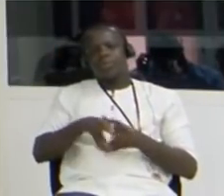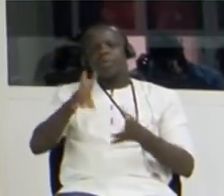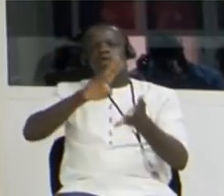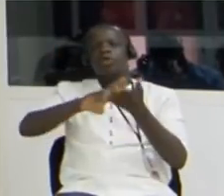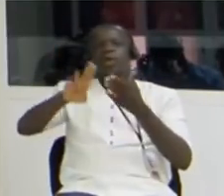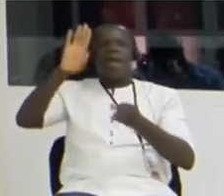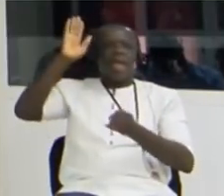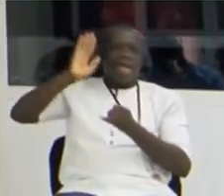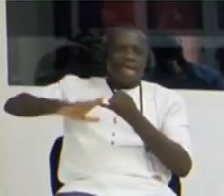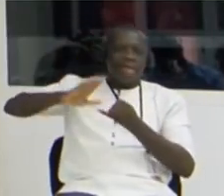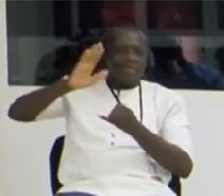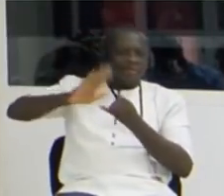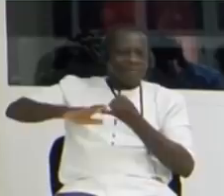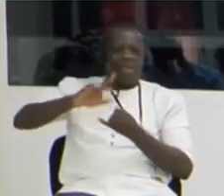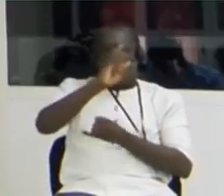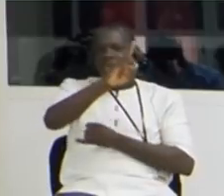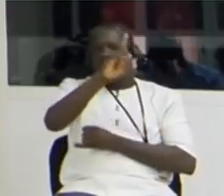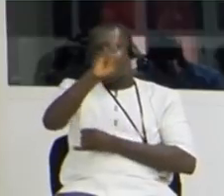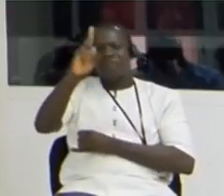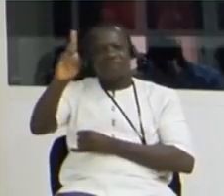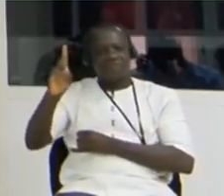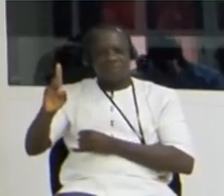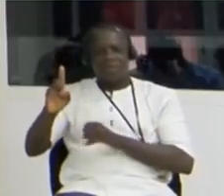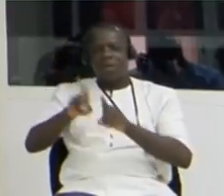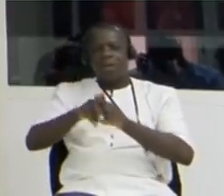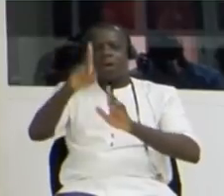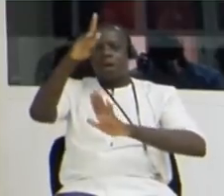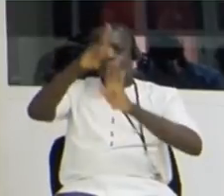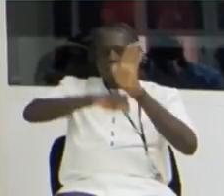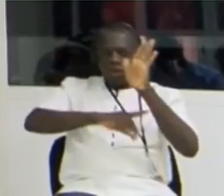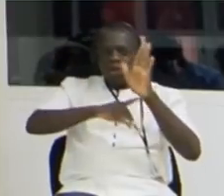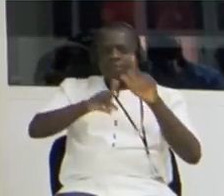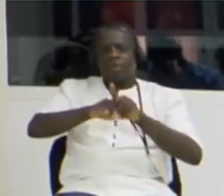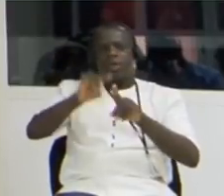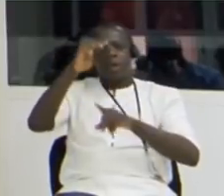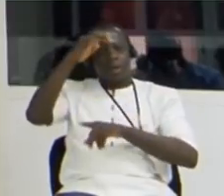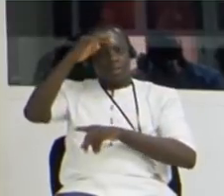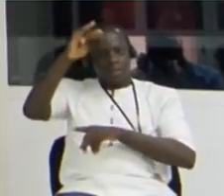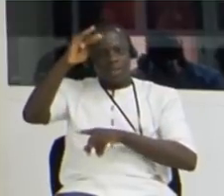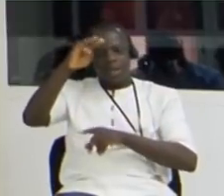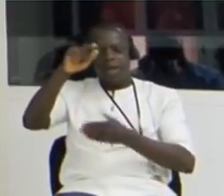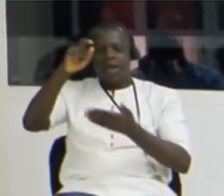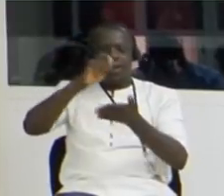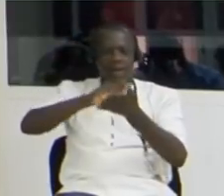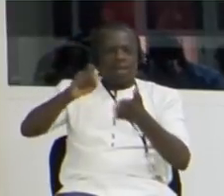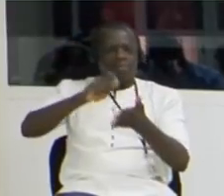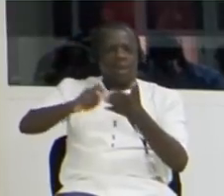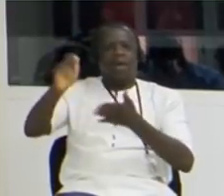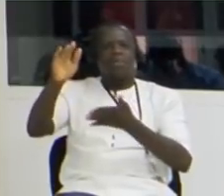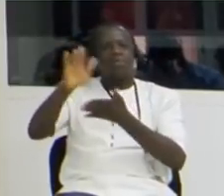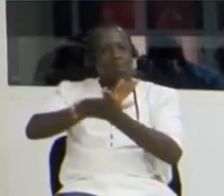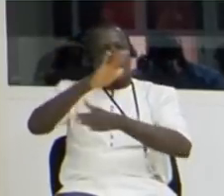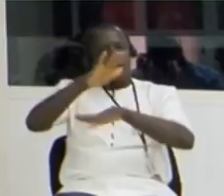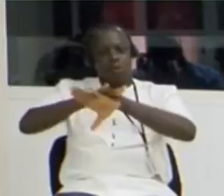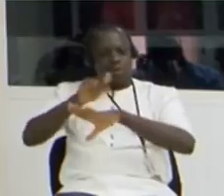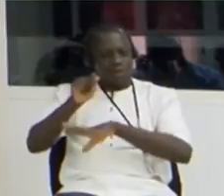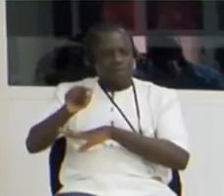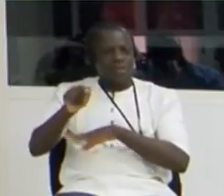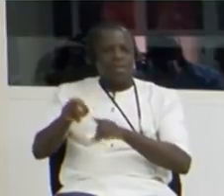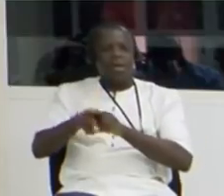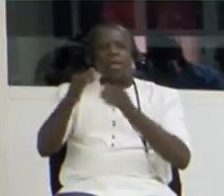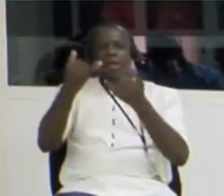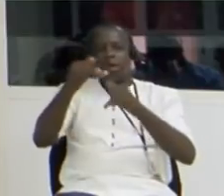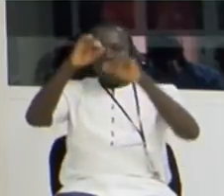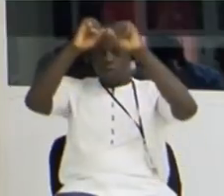end of every pageant, the honorable minister will write a cabinet paper to that effect. So, with the cabinet